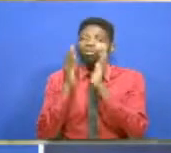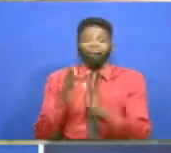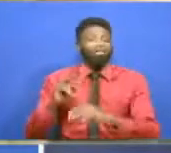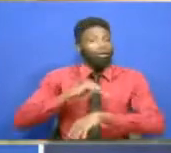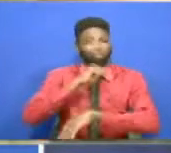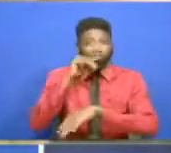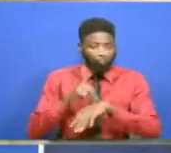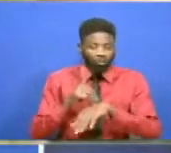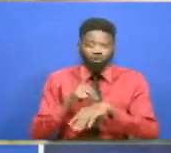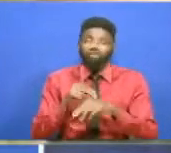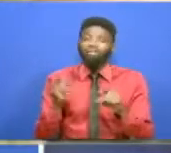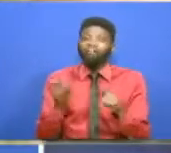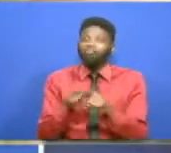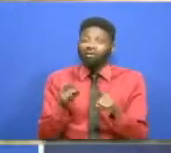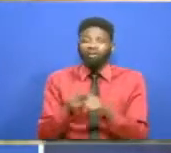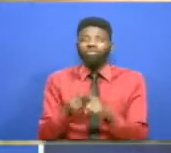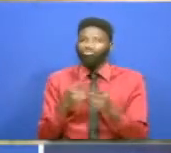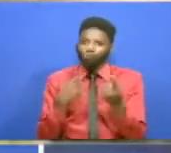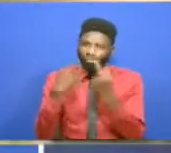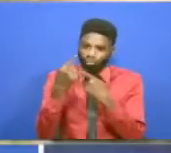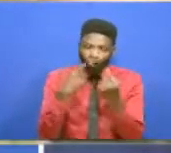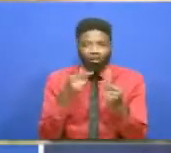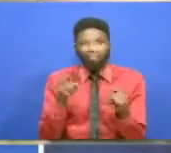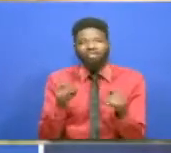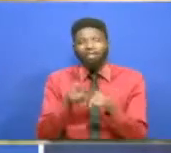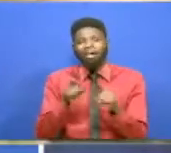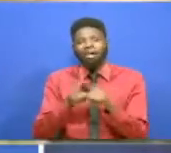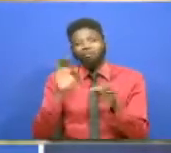na tena kusema mambo ya uchochezi,